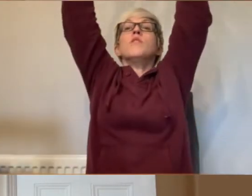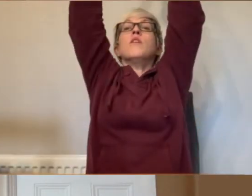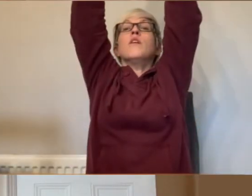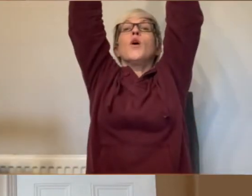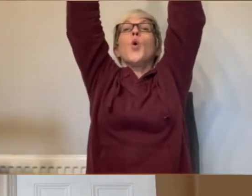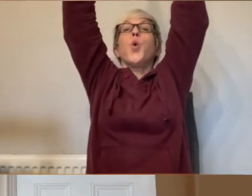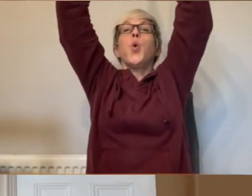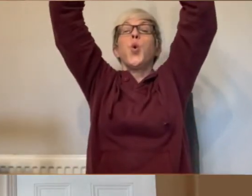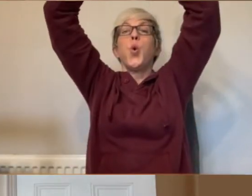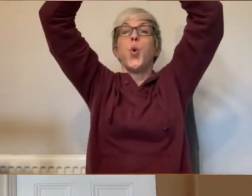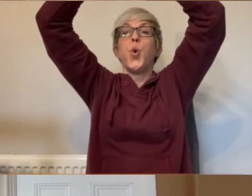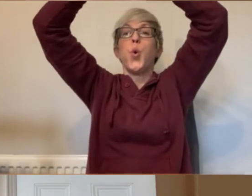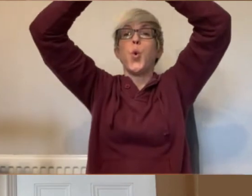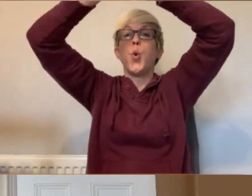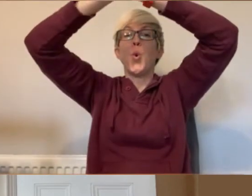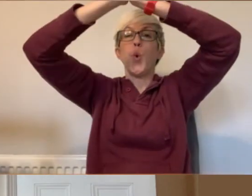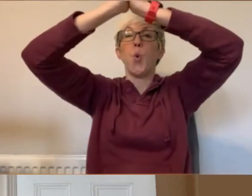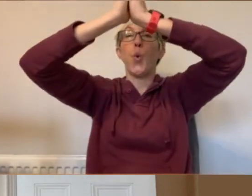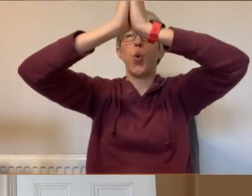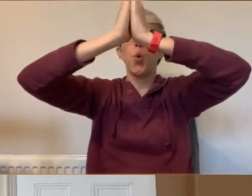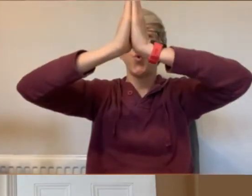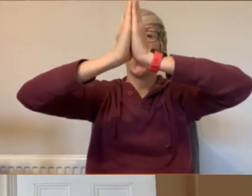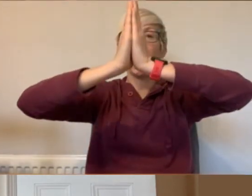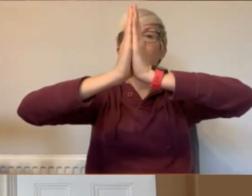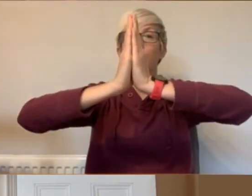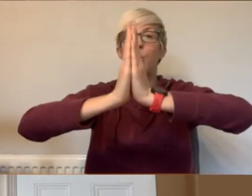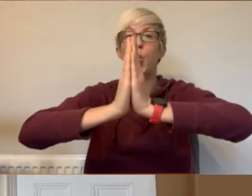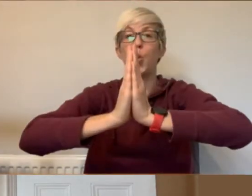position. Breathe out, they come down.